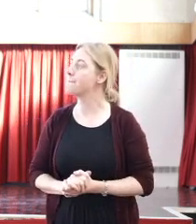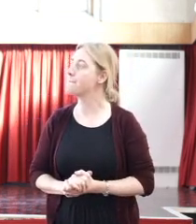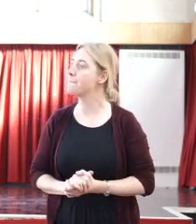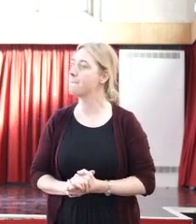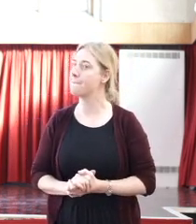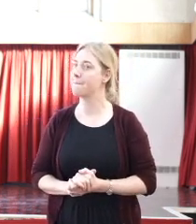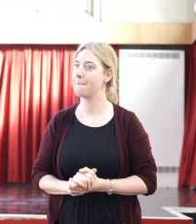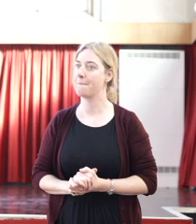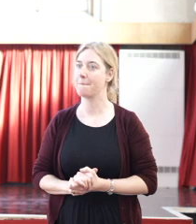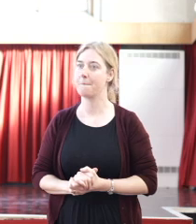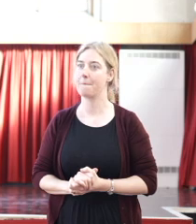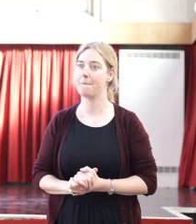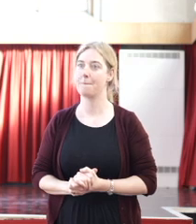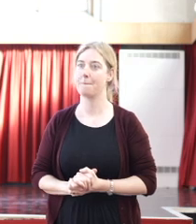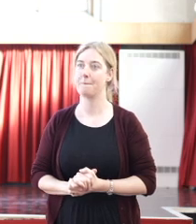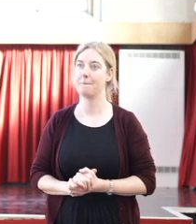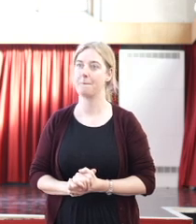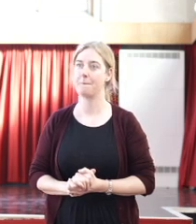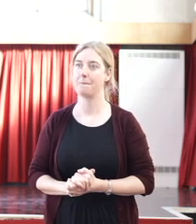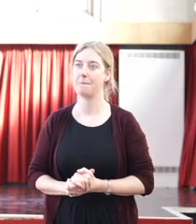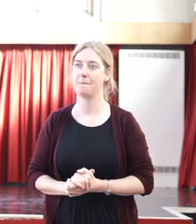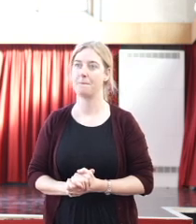earlier.